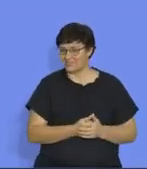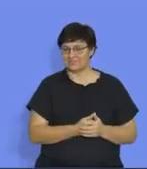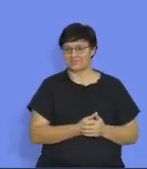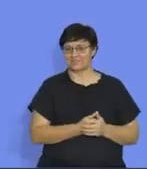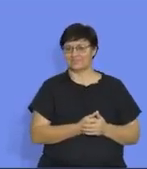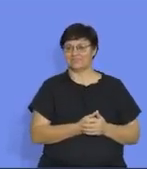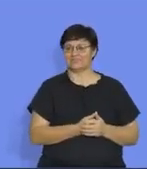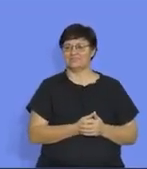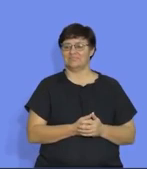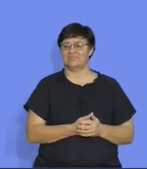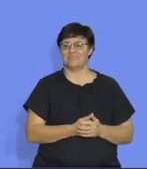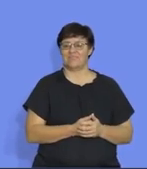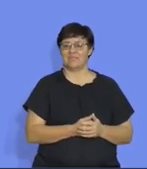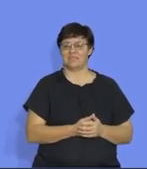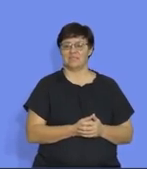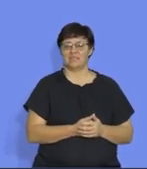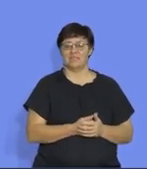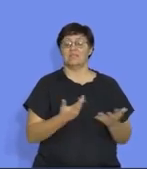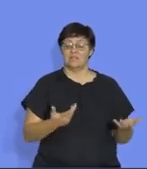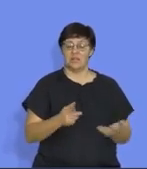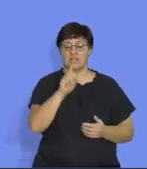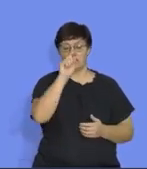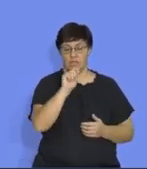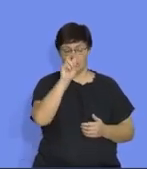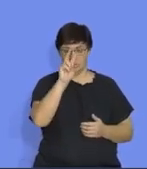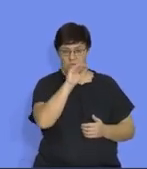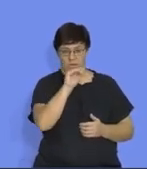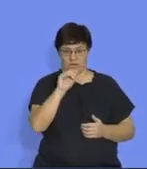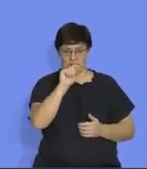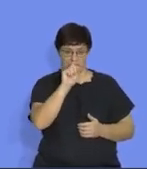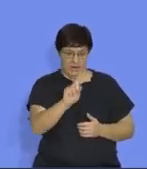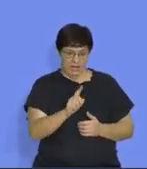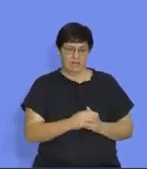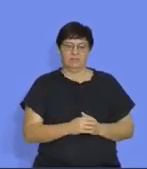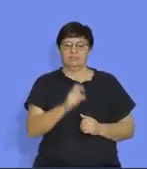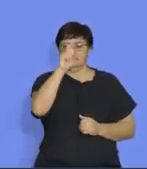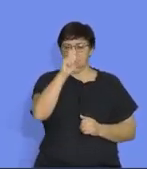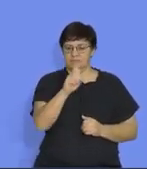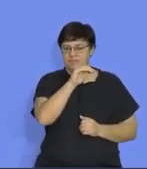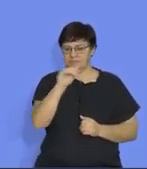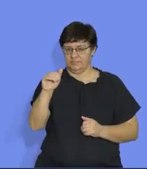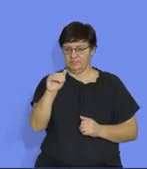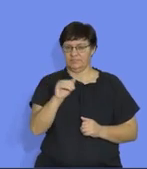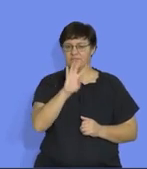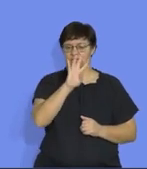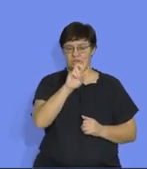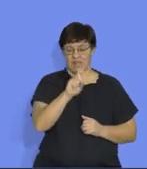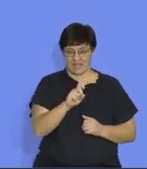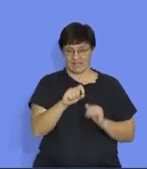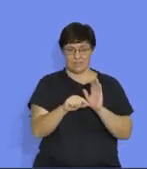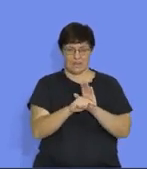So I'm going to substitute in term 2 over term 1, which is going to give me x over